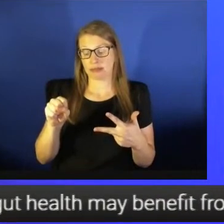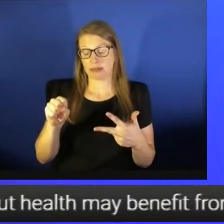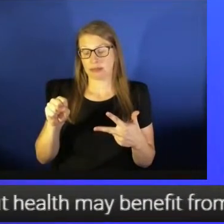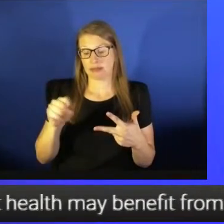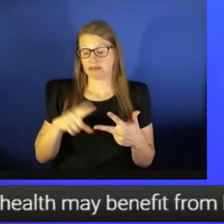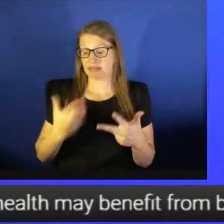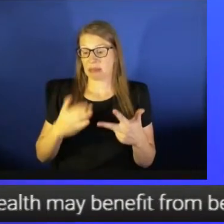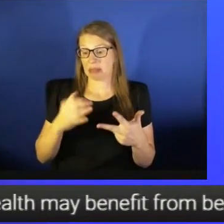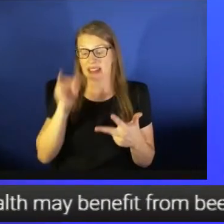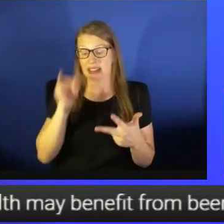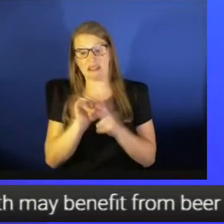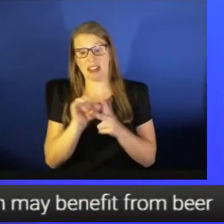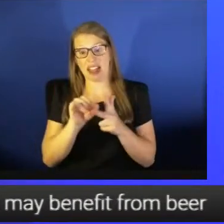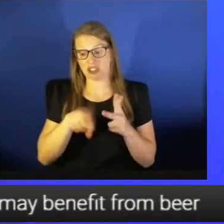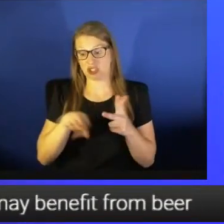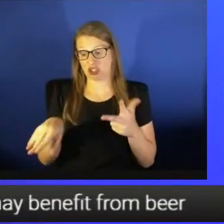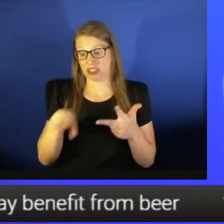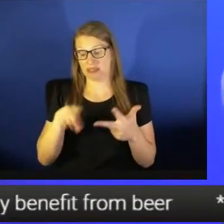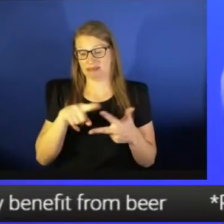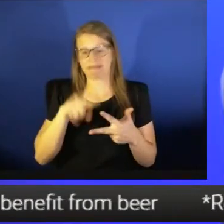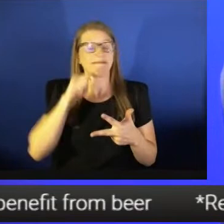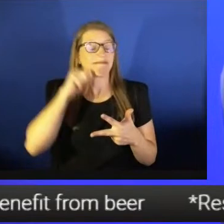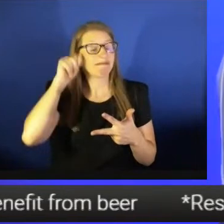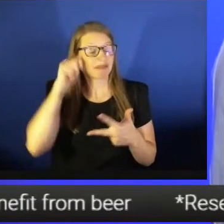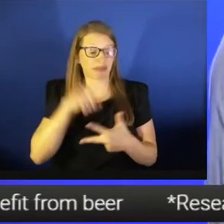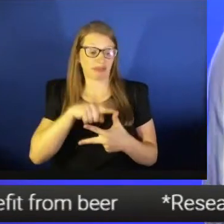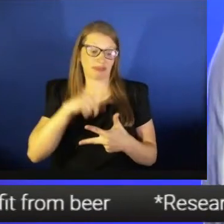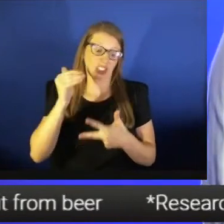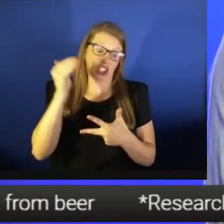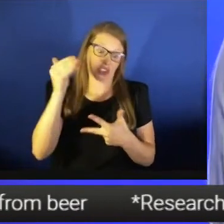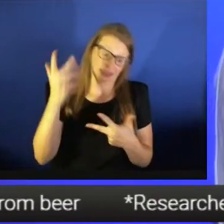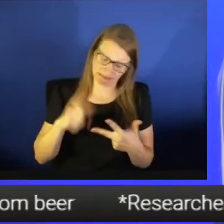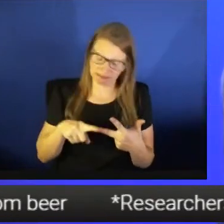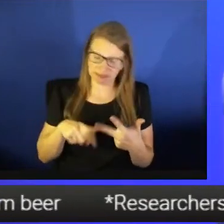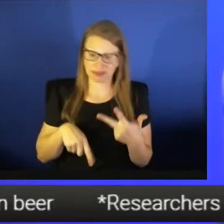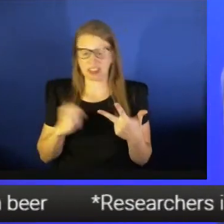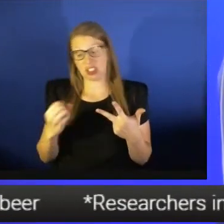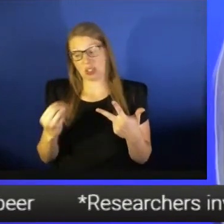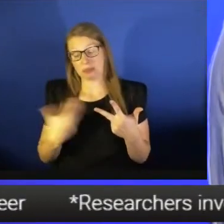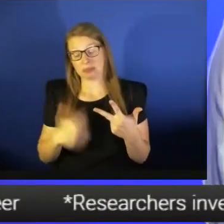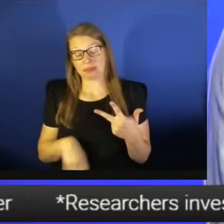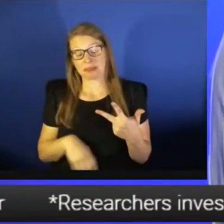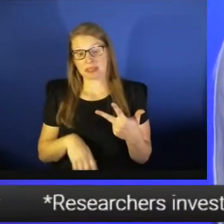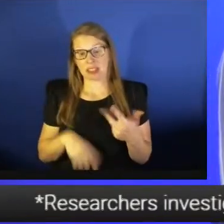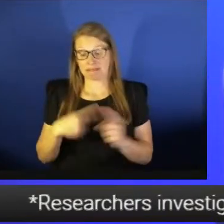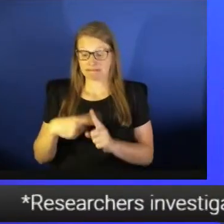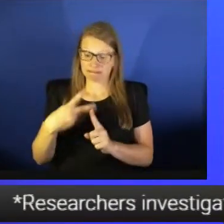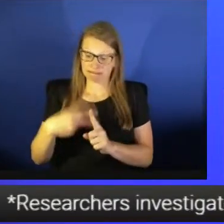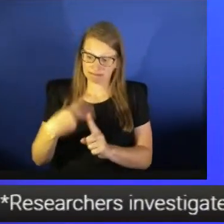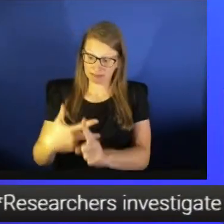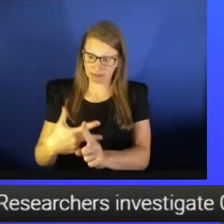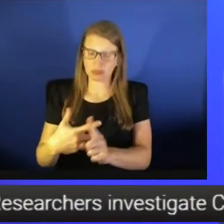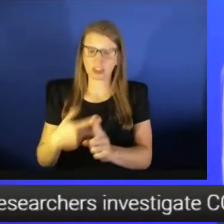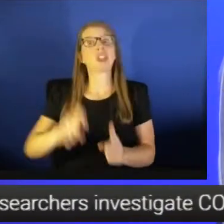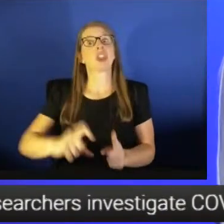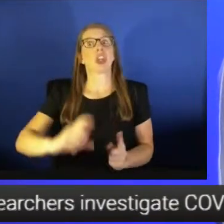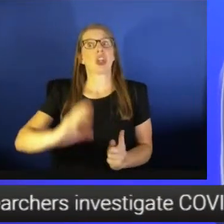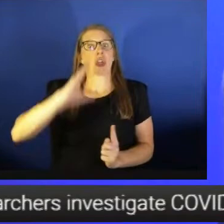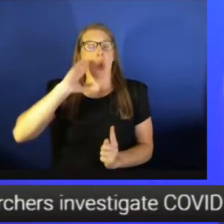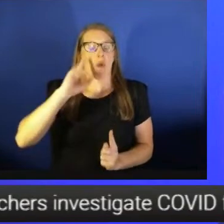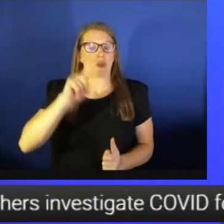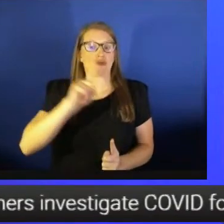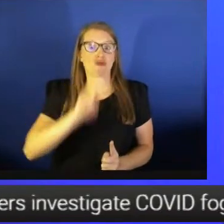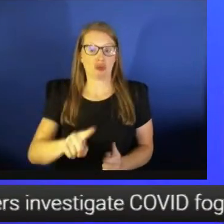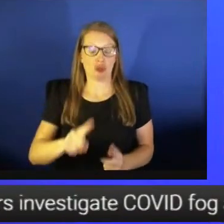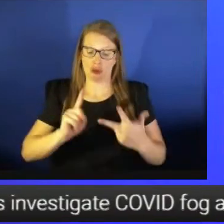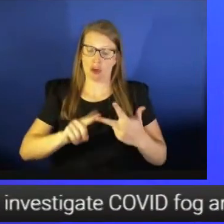based on the safety data we have now. That isn't a concern, but these first few months, we should know for sure, because there'll be a